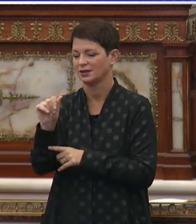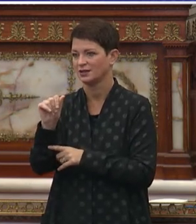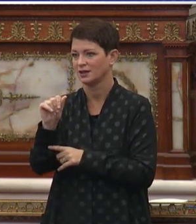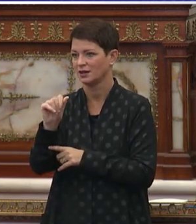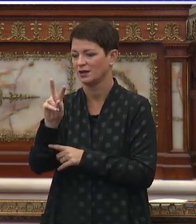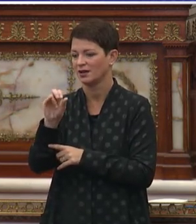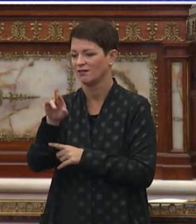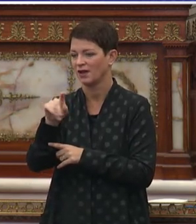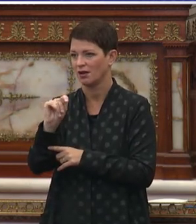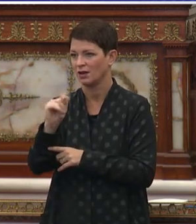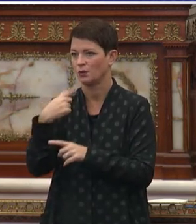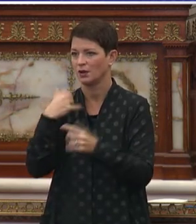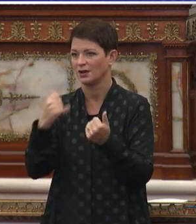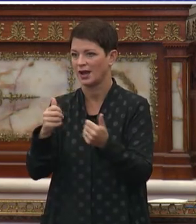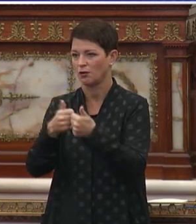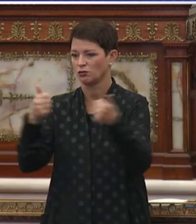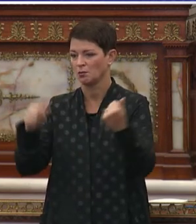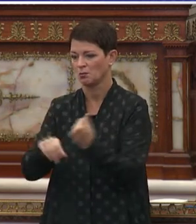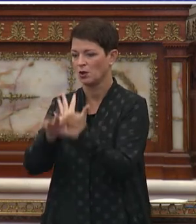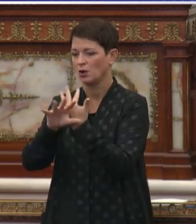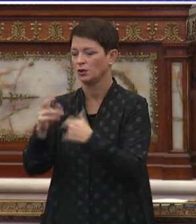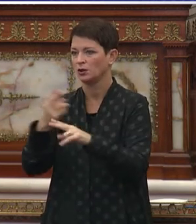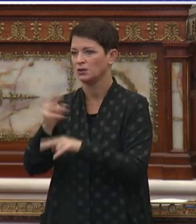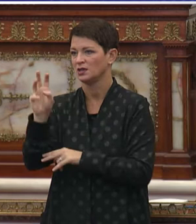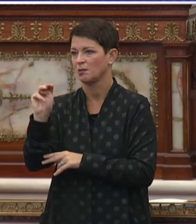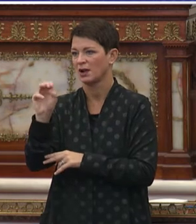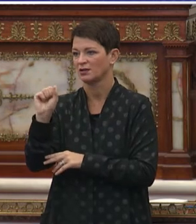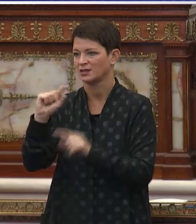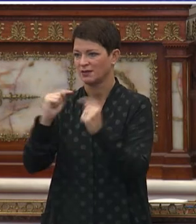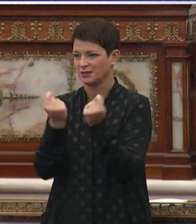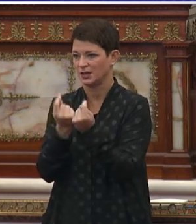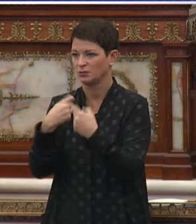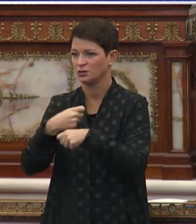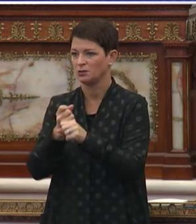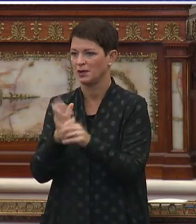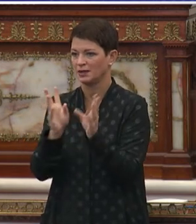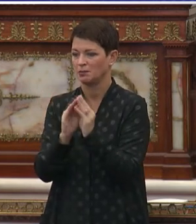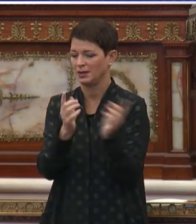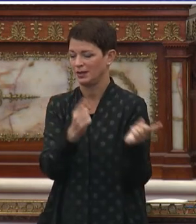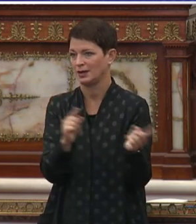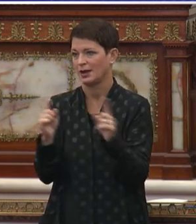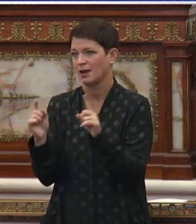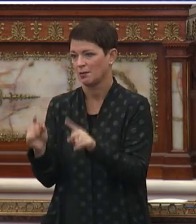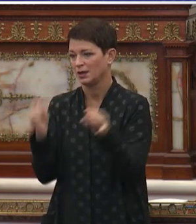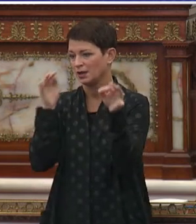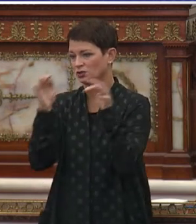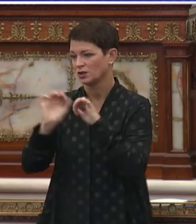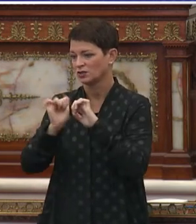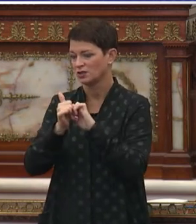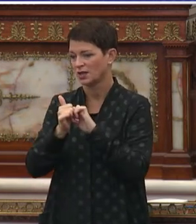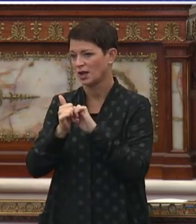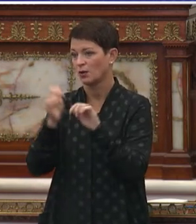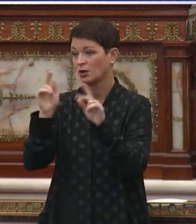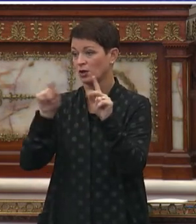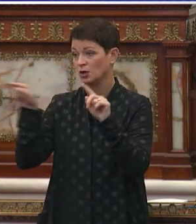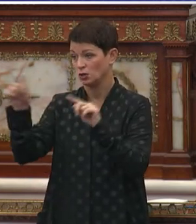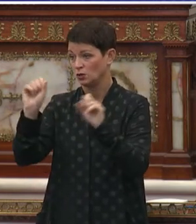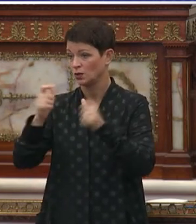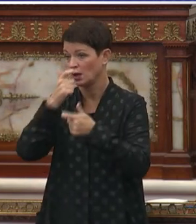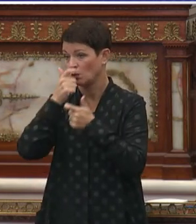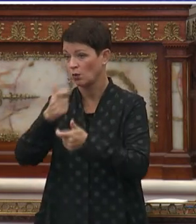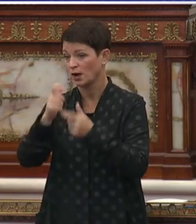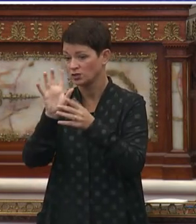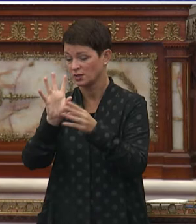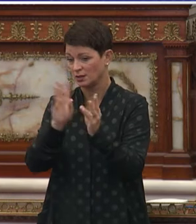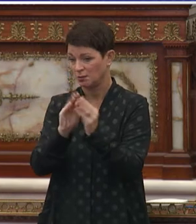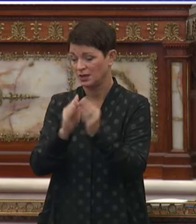currently meeting remotely. We're using Microsoft Teams to make this remote meeting possible. Instructions for how the public may view the meeting and